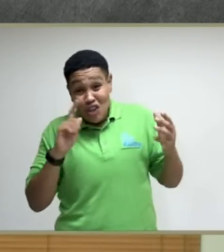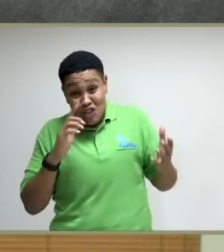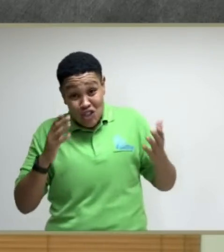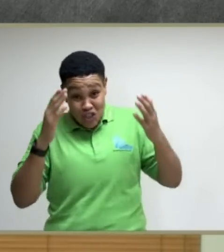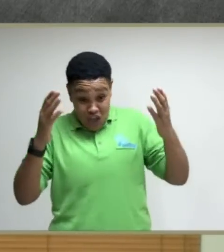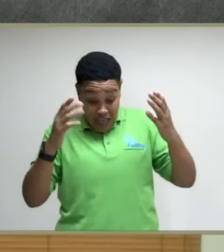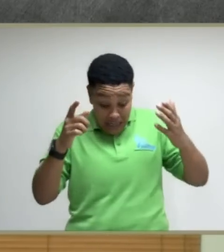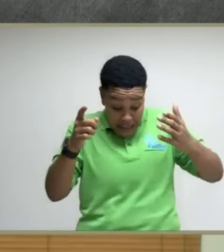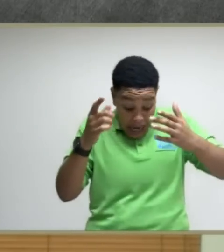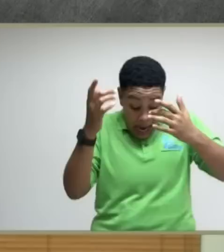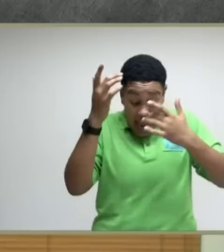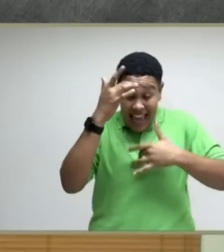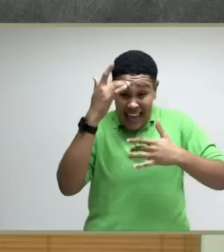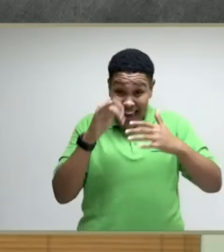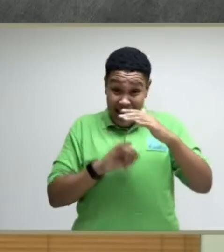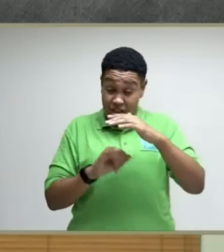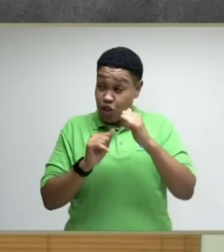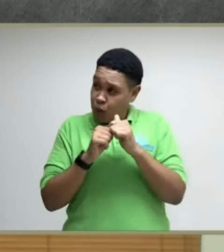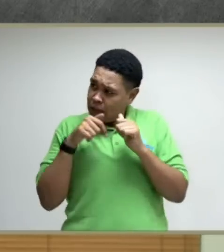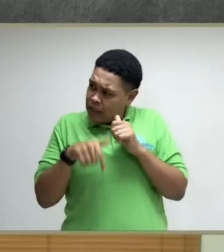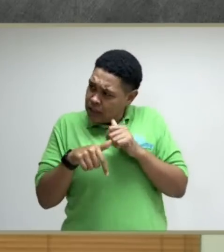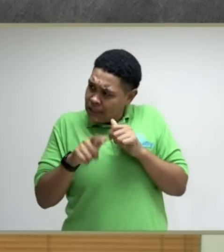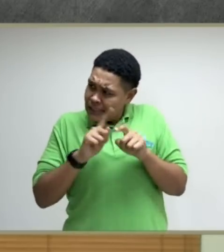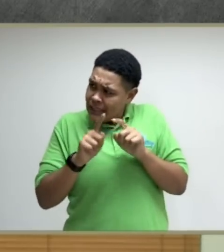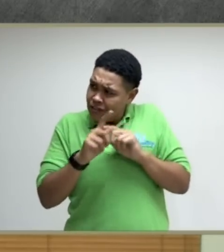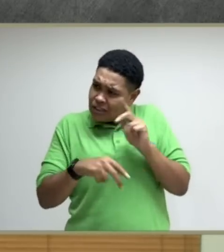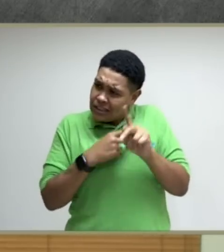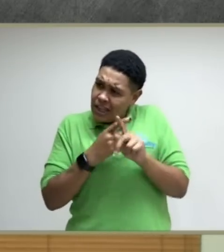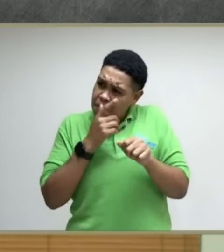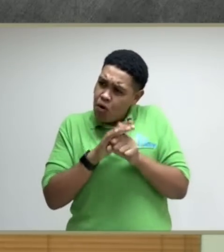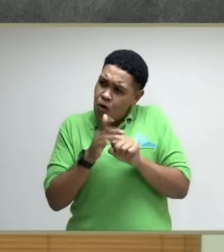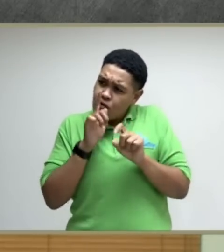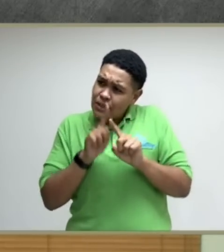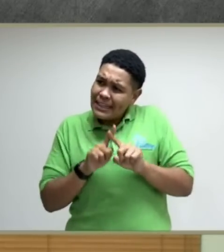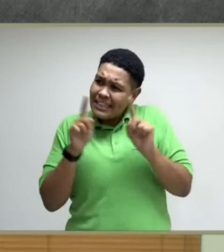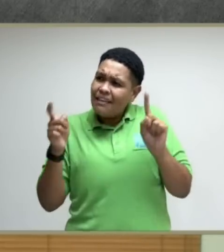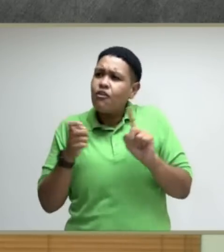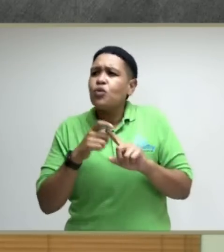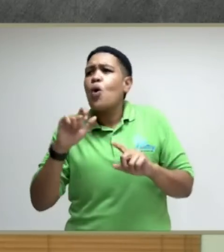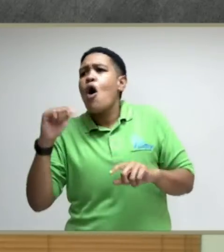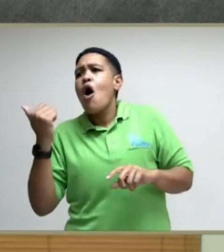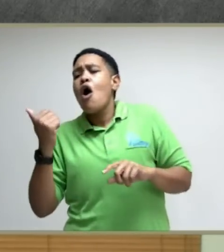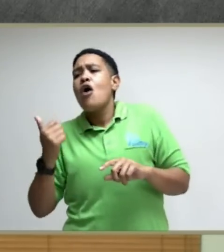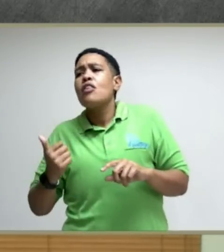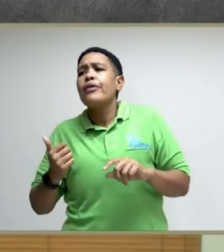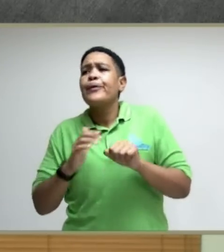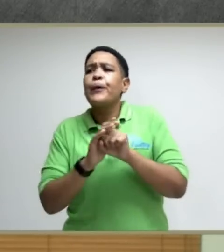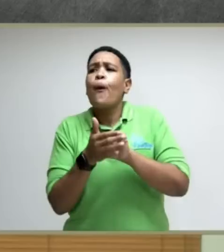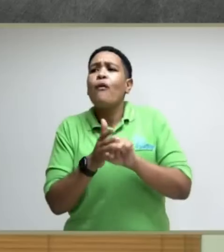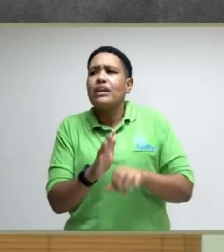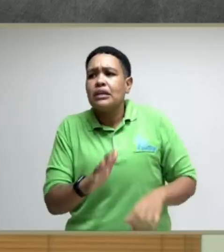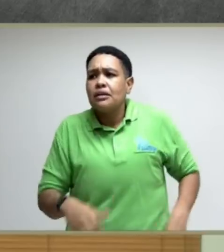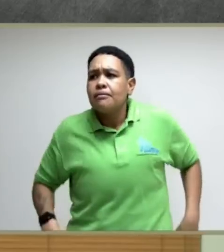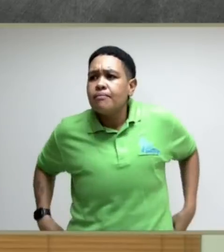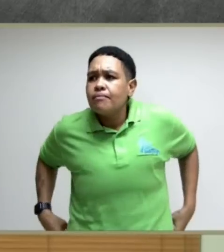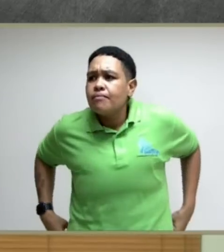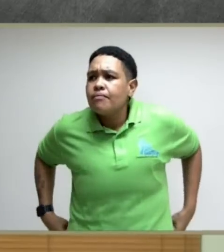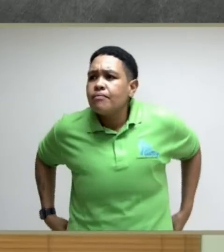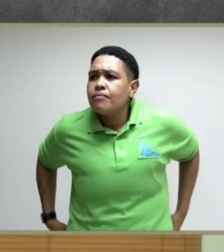symptoms of infection with this variant are different to other coronavirus strains. Next